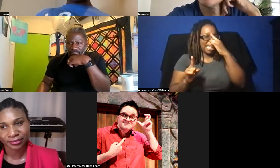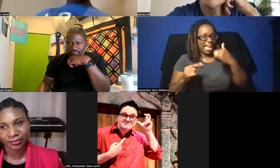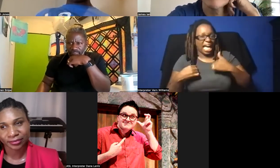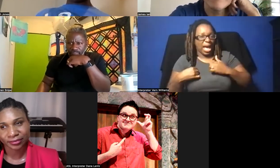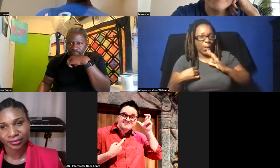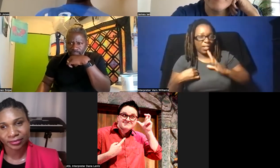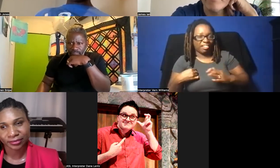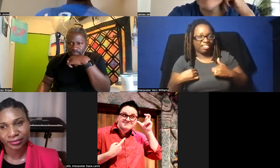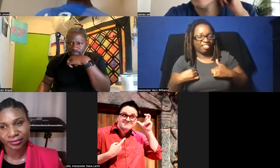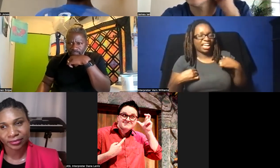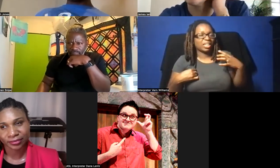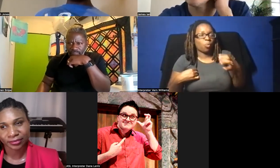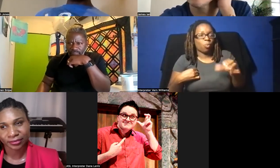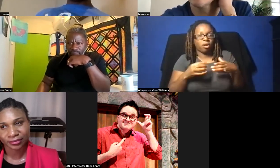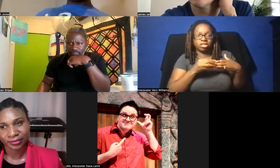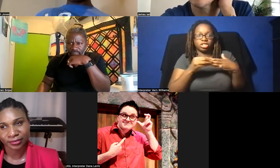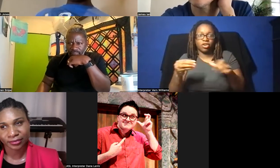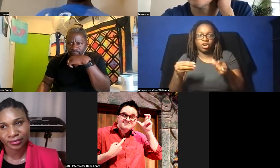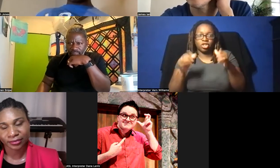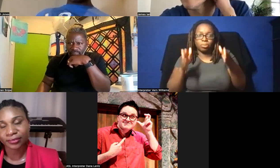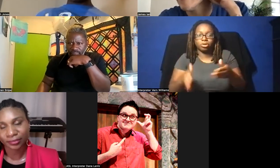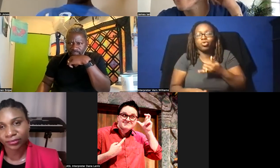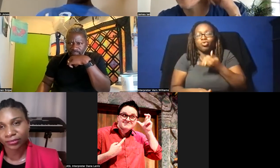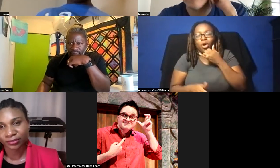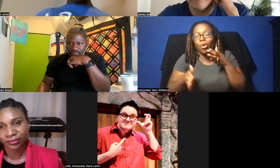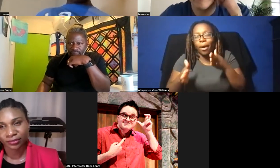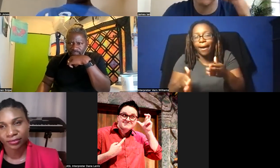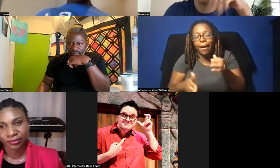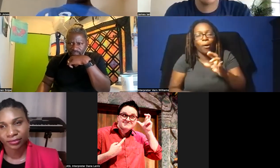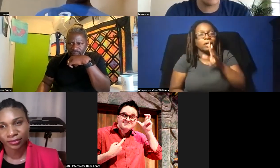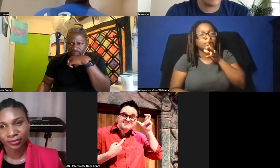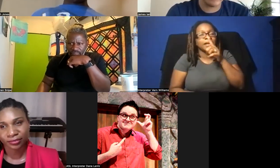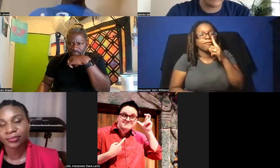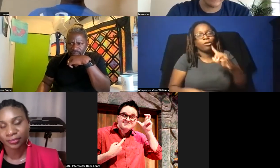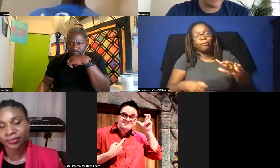want to steer anyone wrong or like speak for the table in case,